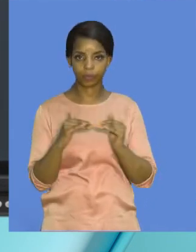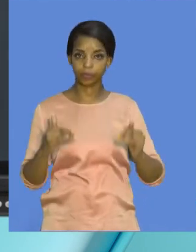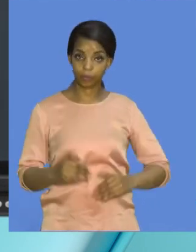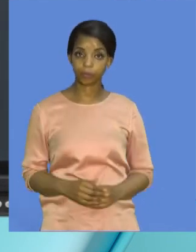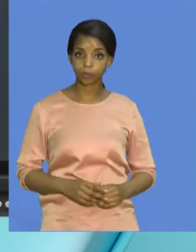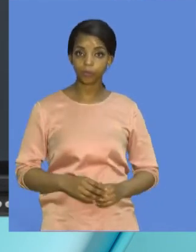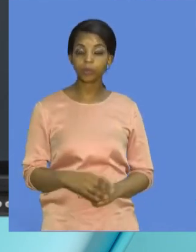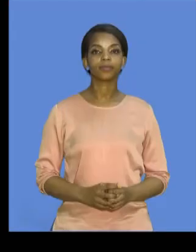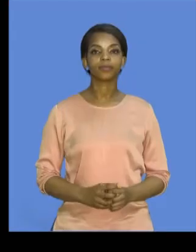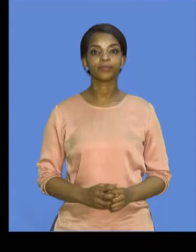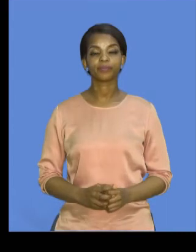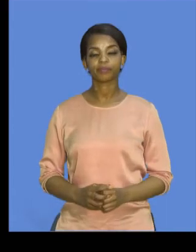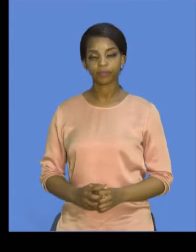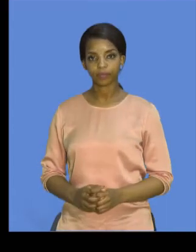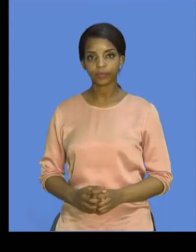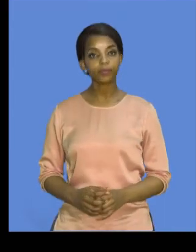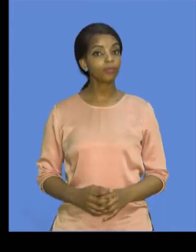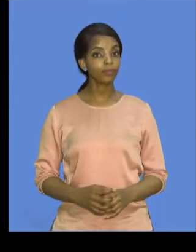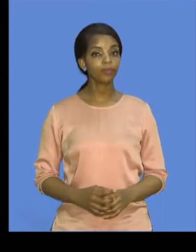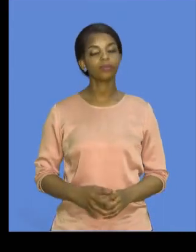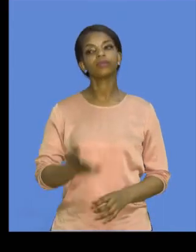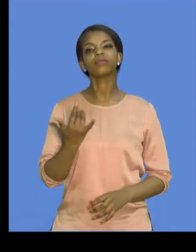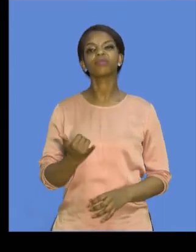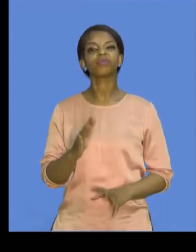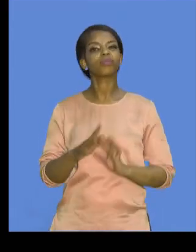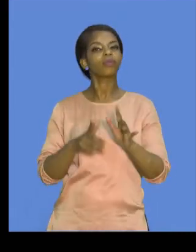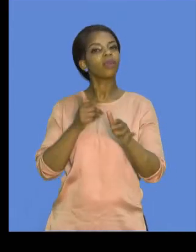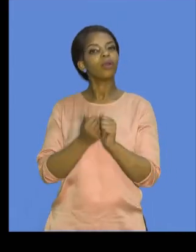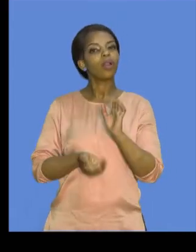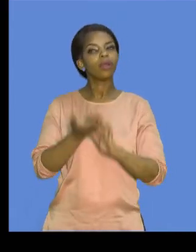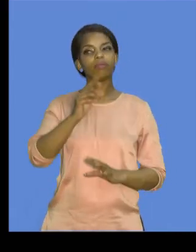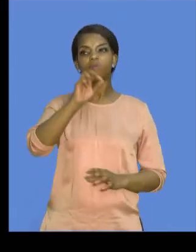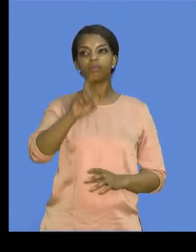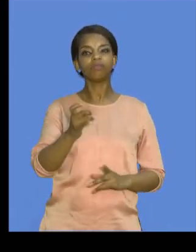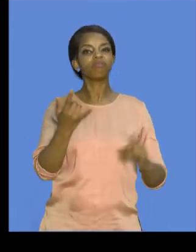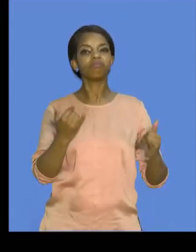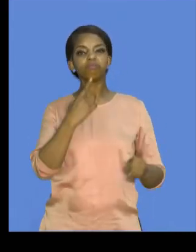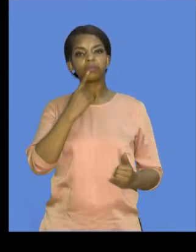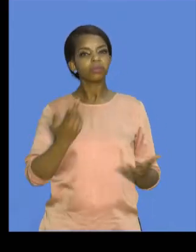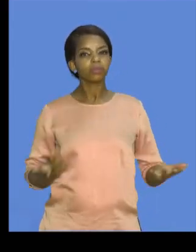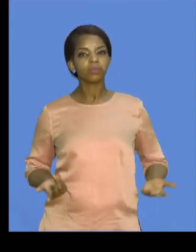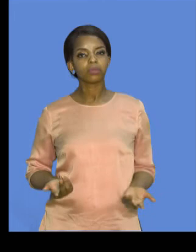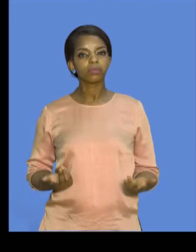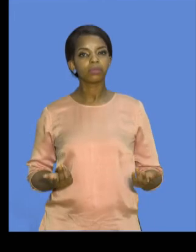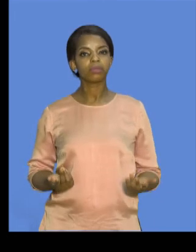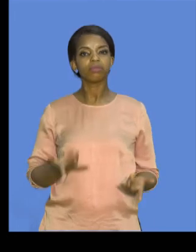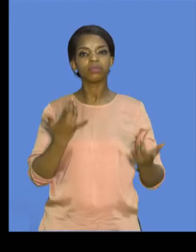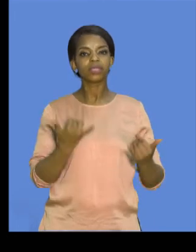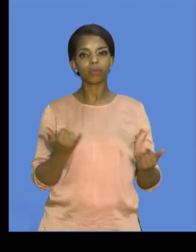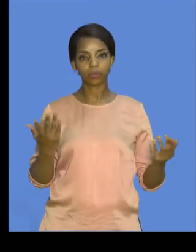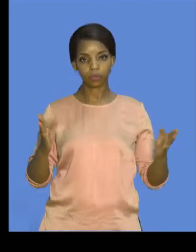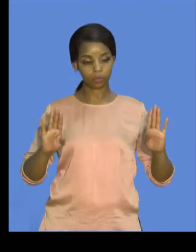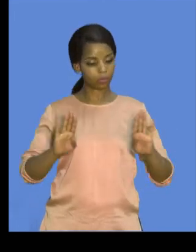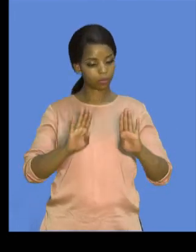Q1 and Q2. Now, the follow-up question says, what charge was transferred? Now, the